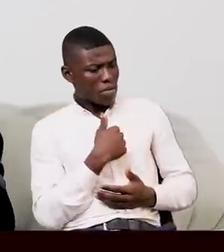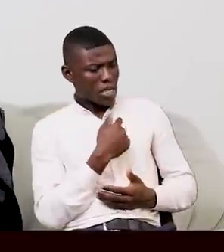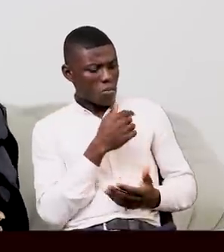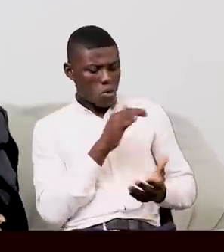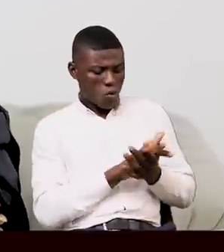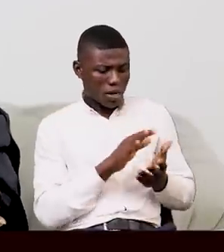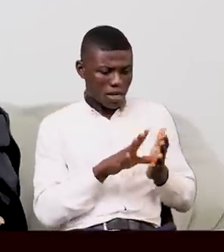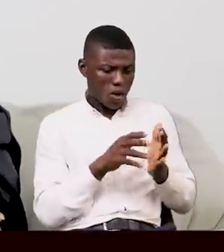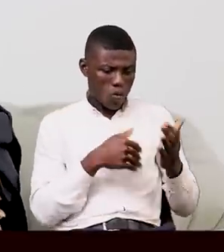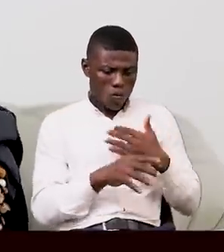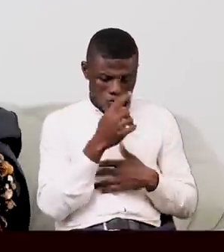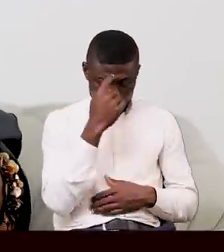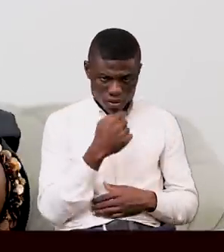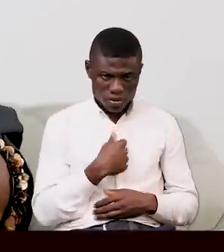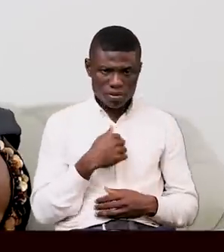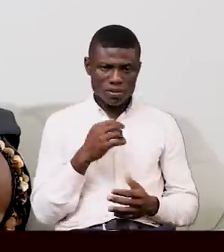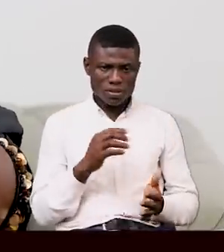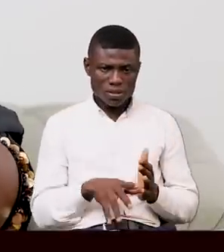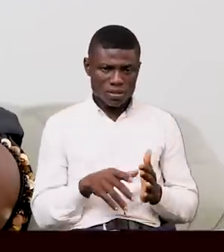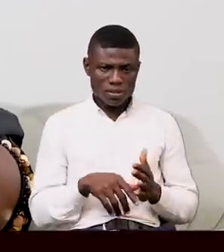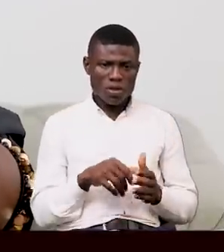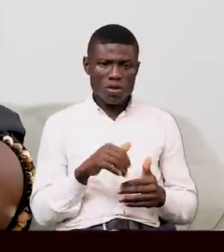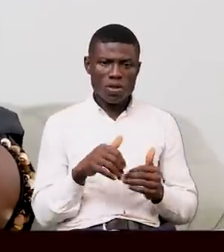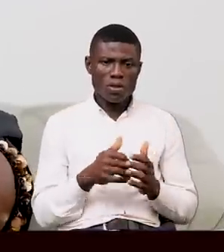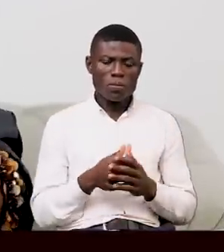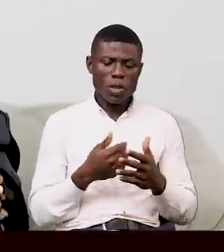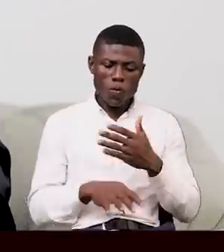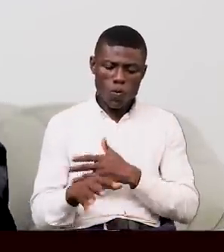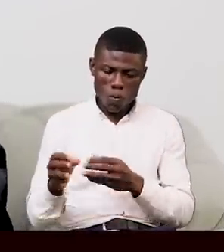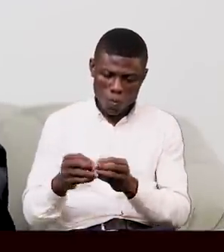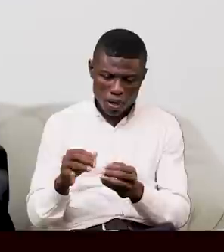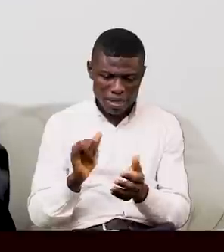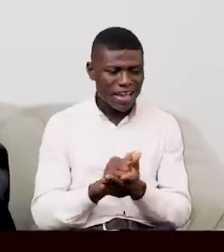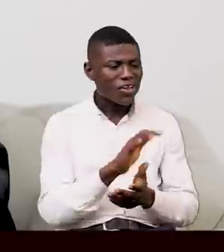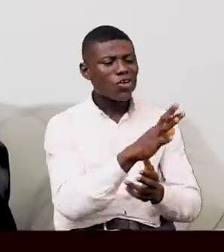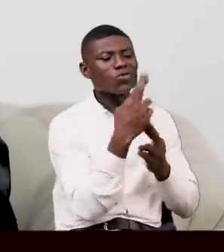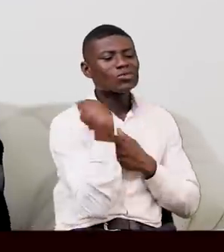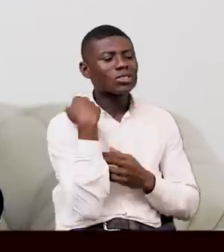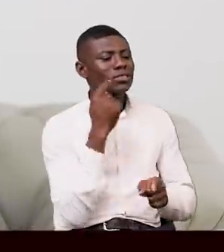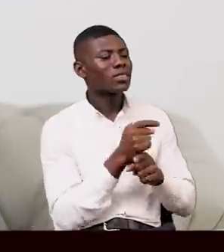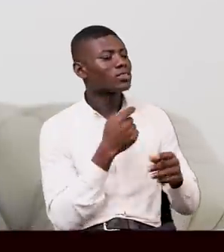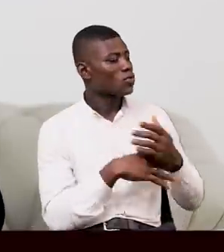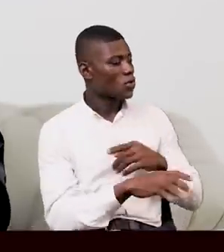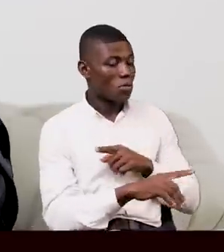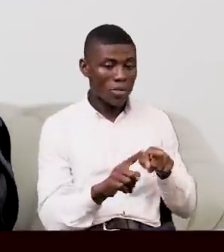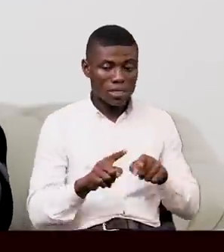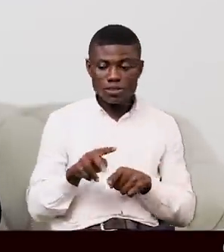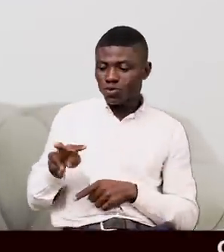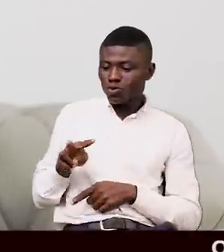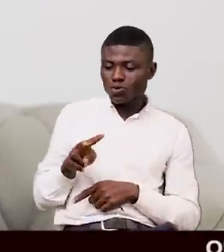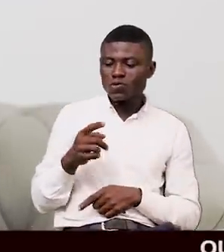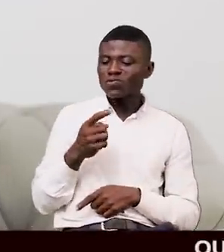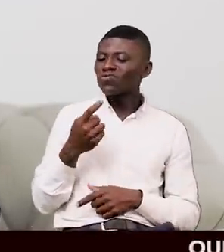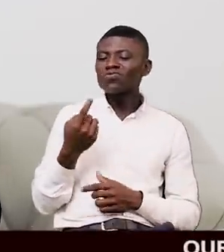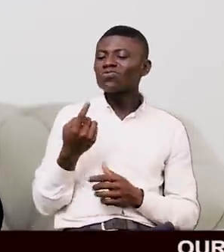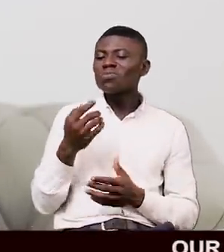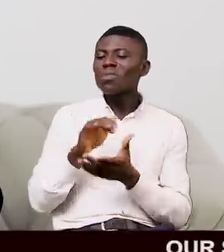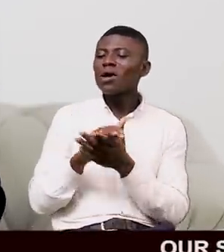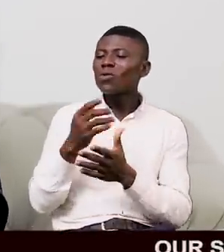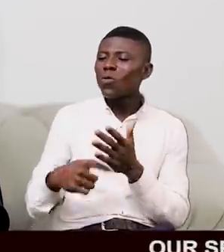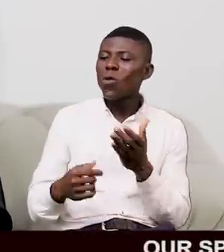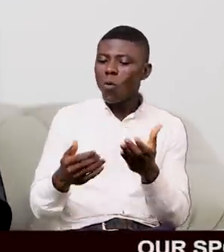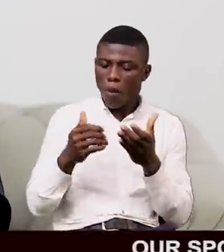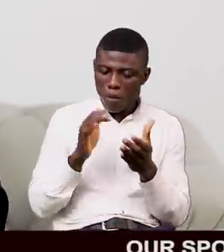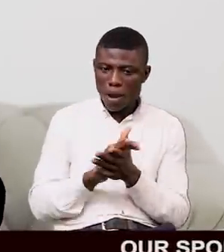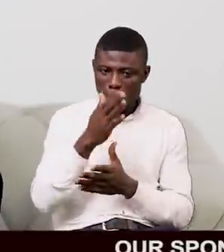me wari no awo amame na me procreations na I maintaining ba omo de no so omo wari because omo person